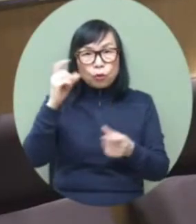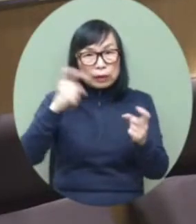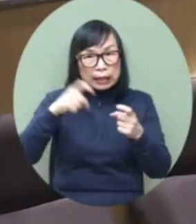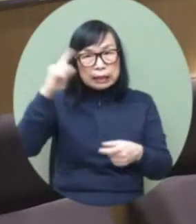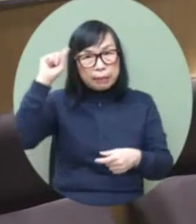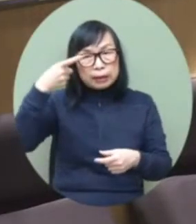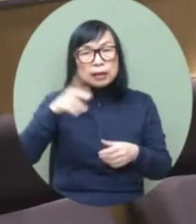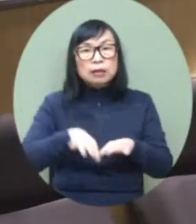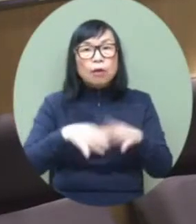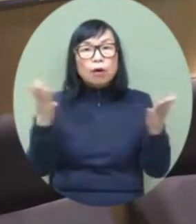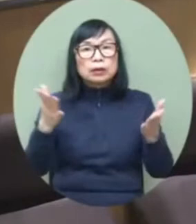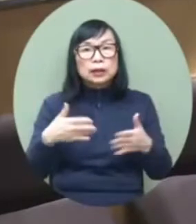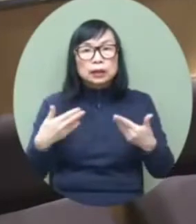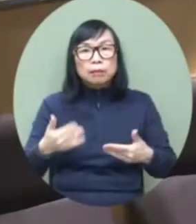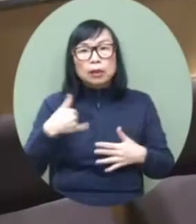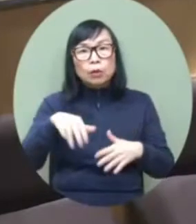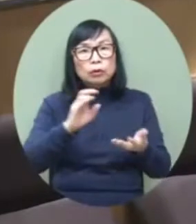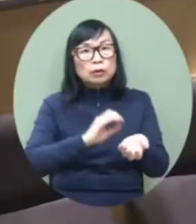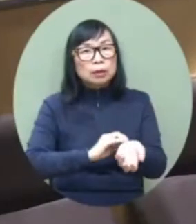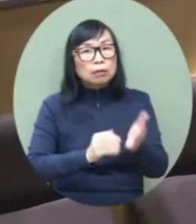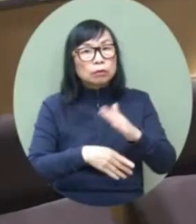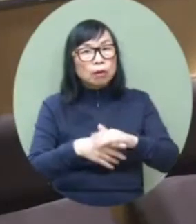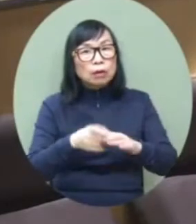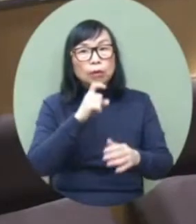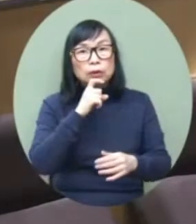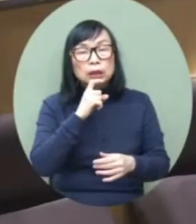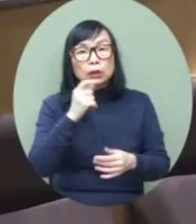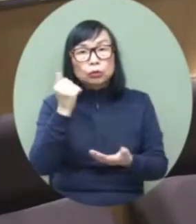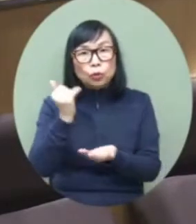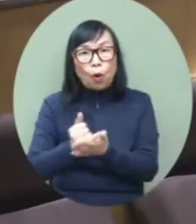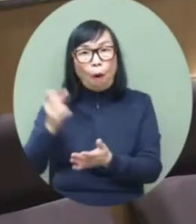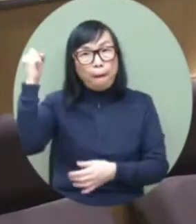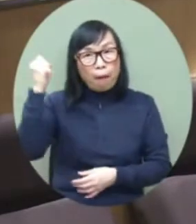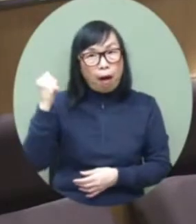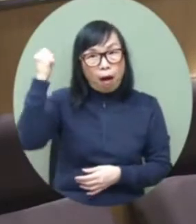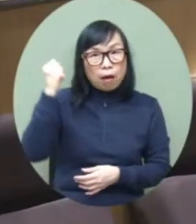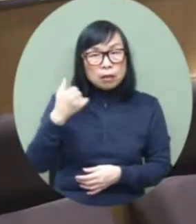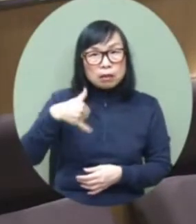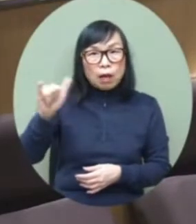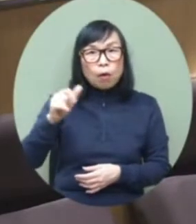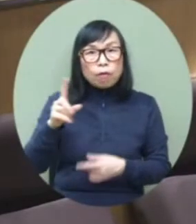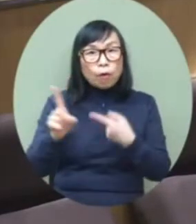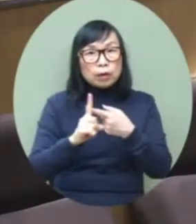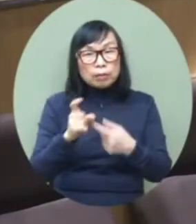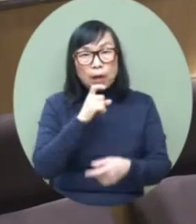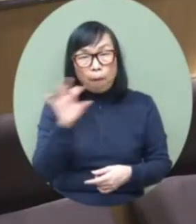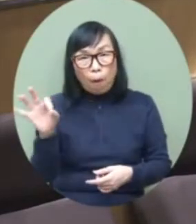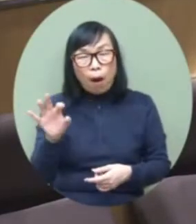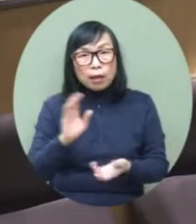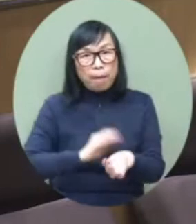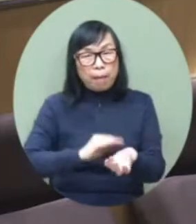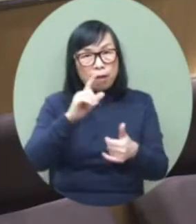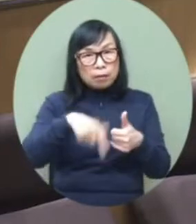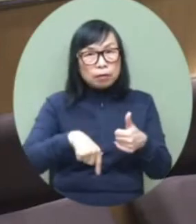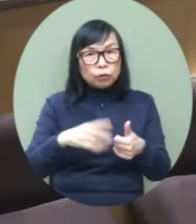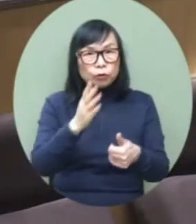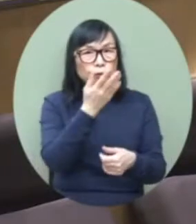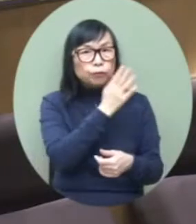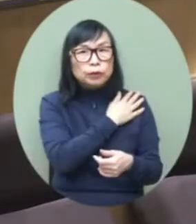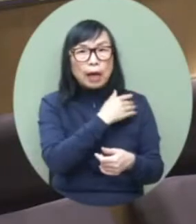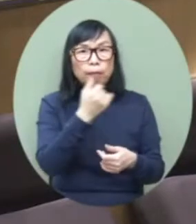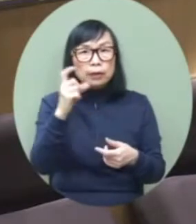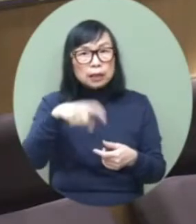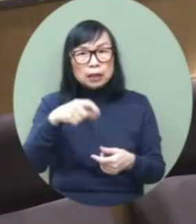regarding the taxi operators, we will only have designated vehicles operating